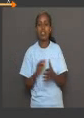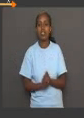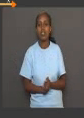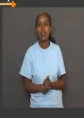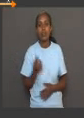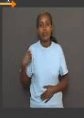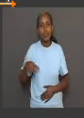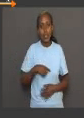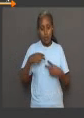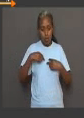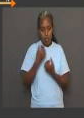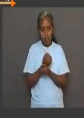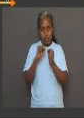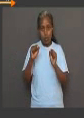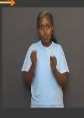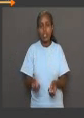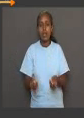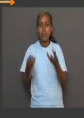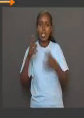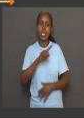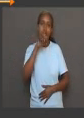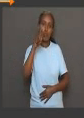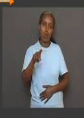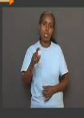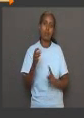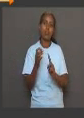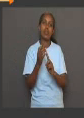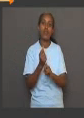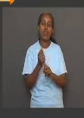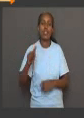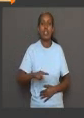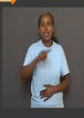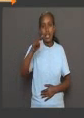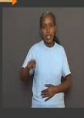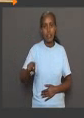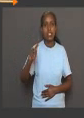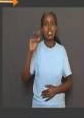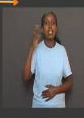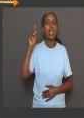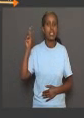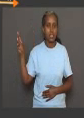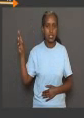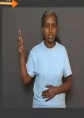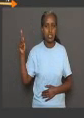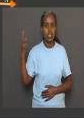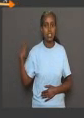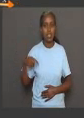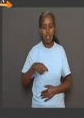have solved many problems involving curves like this in our classes.